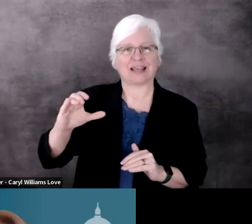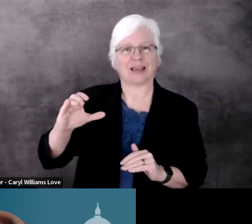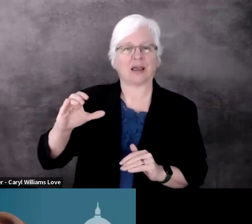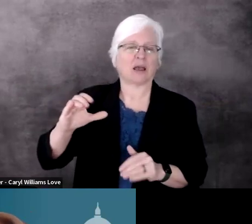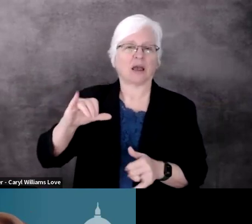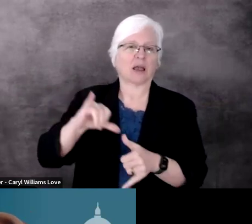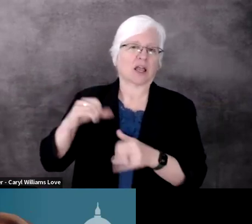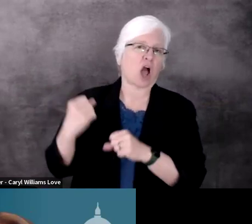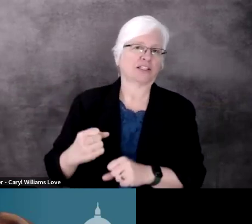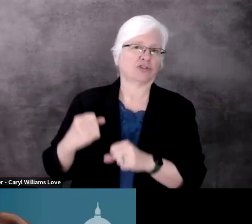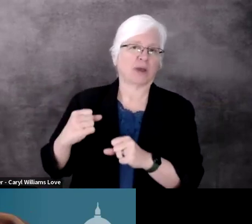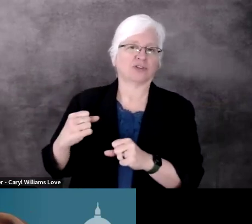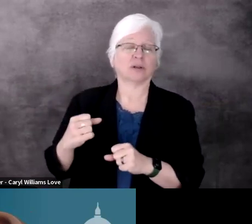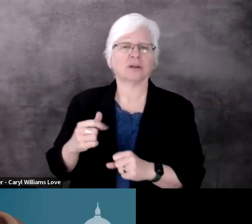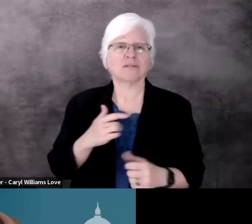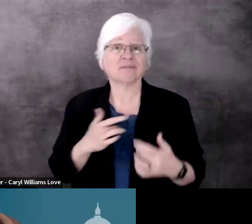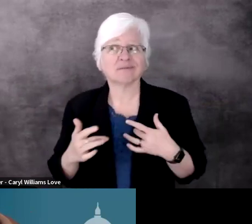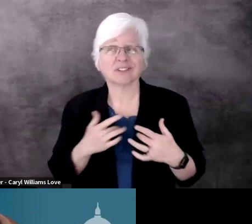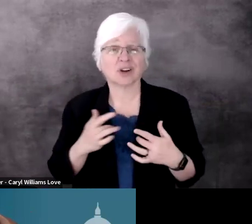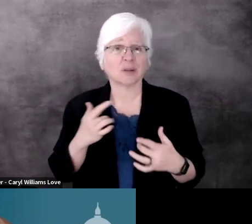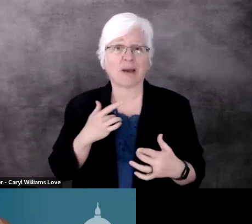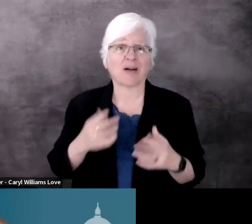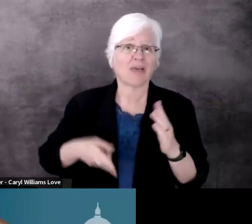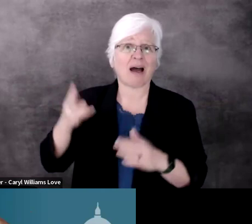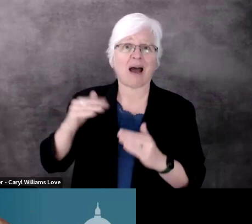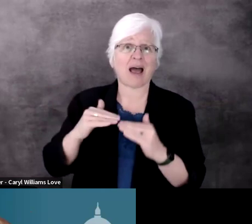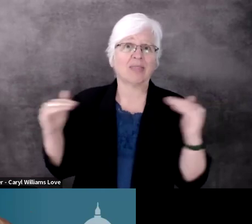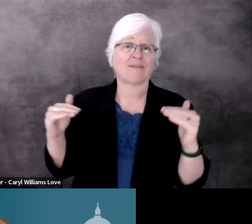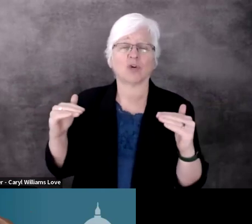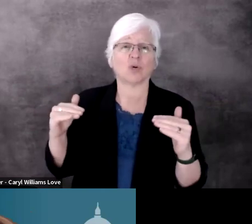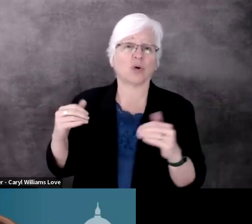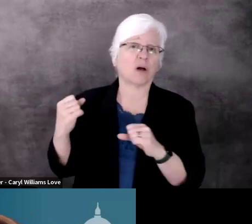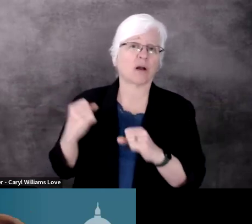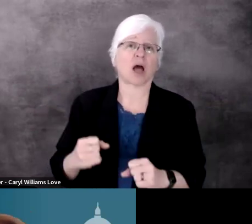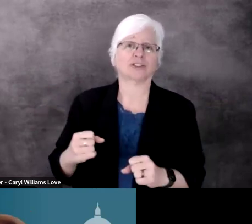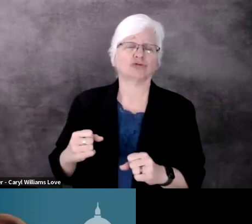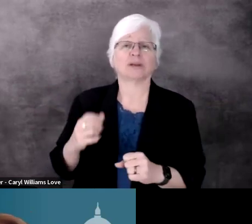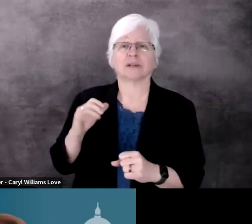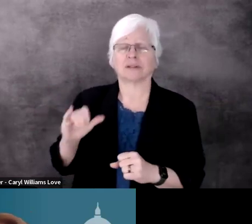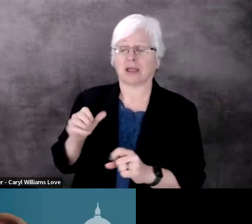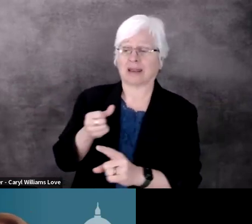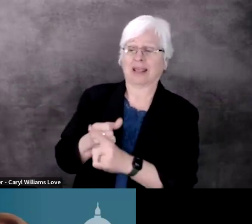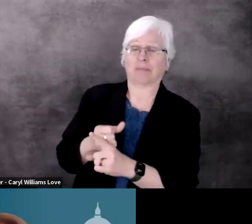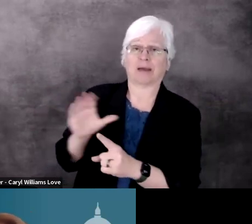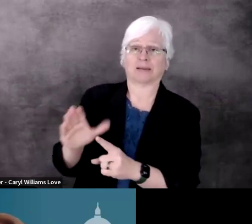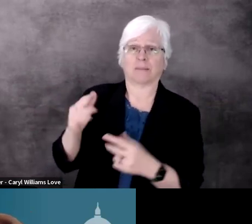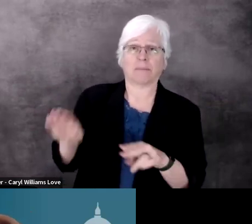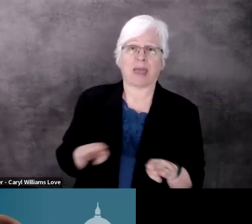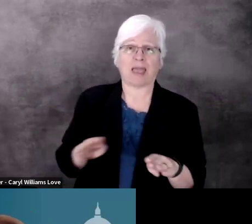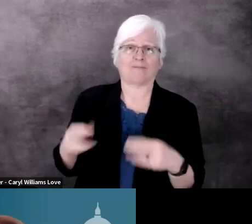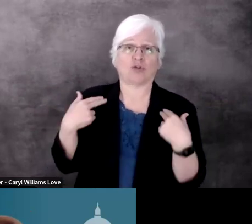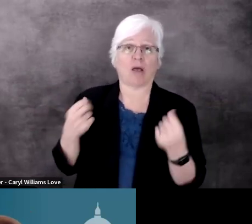concerned about these high level concentrations and how they impact people's behavioral health, especially our youth. And